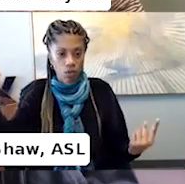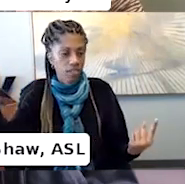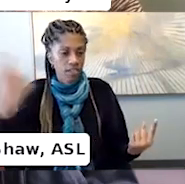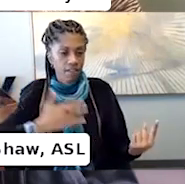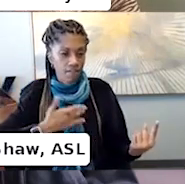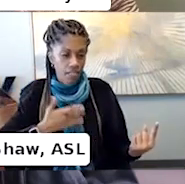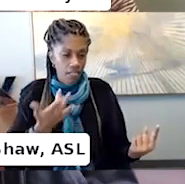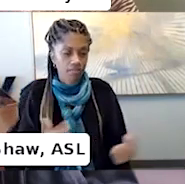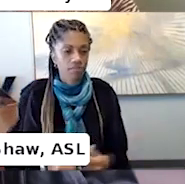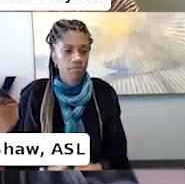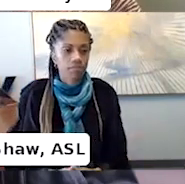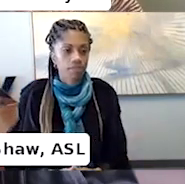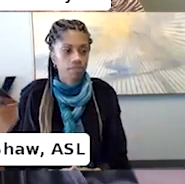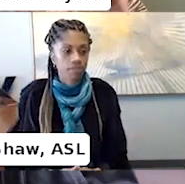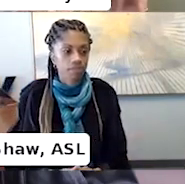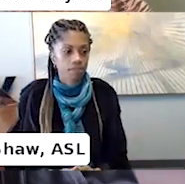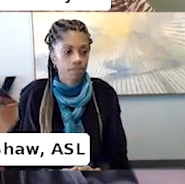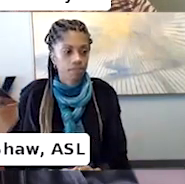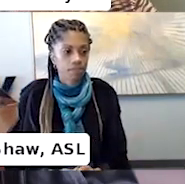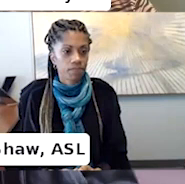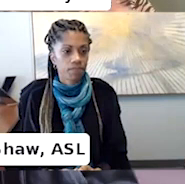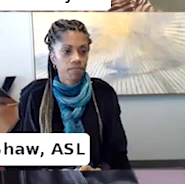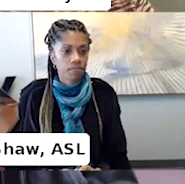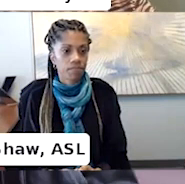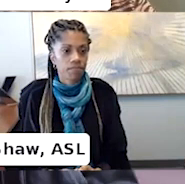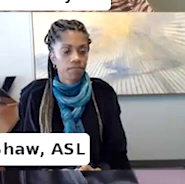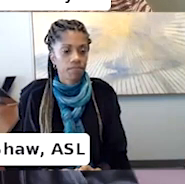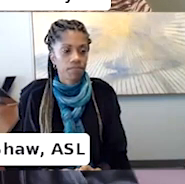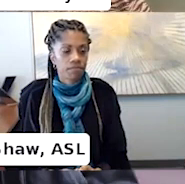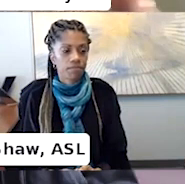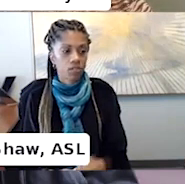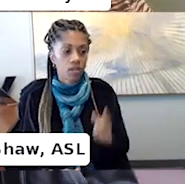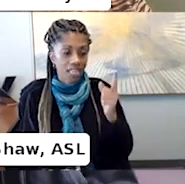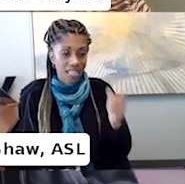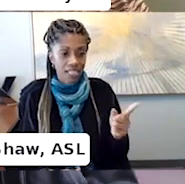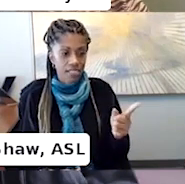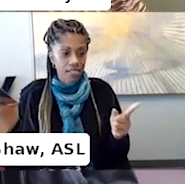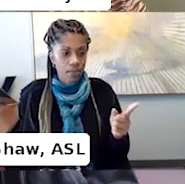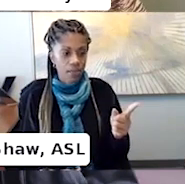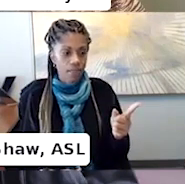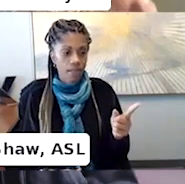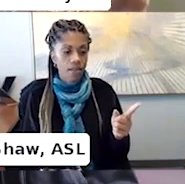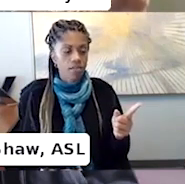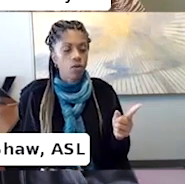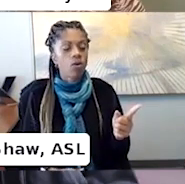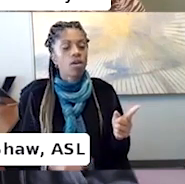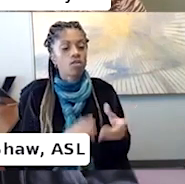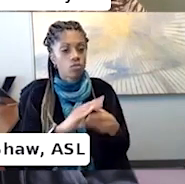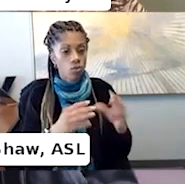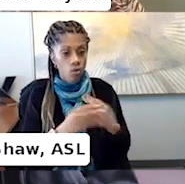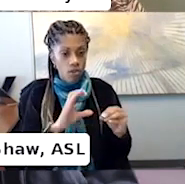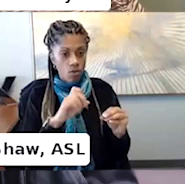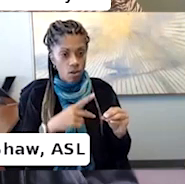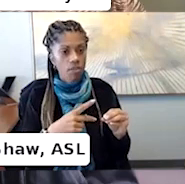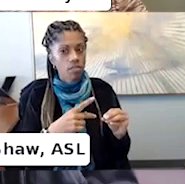StoryCorps' traditional model, 2 people that know each other. One Small Step is about bringing 2 people that don't know each other together. And I have to be